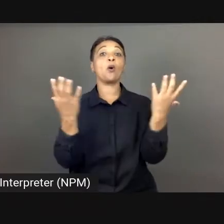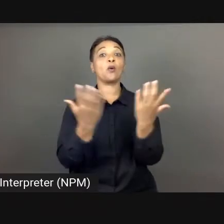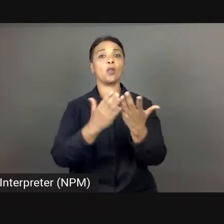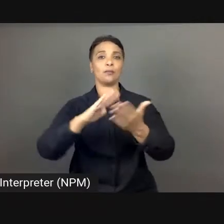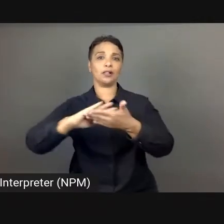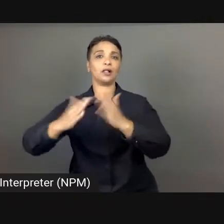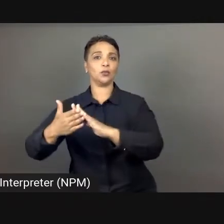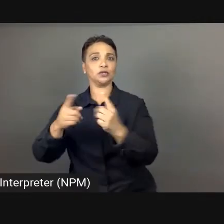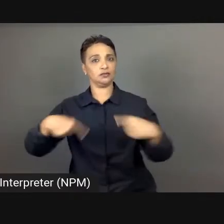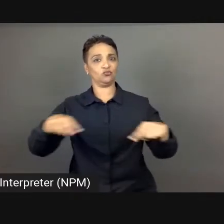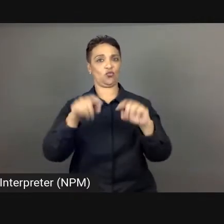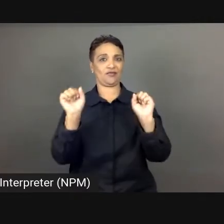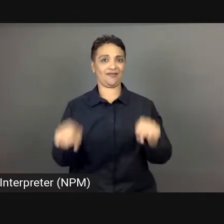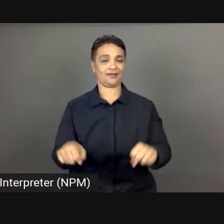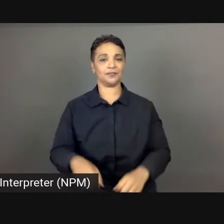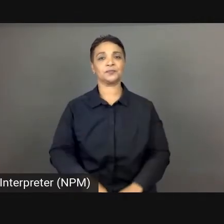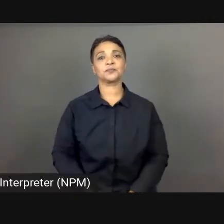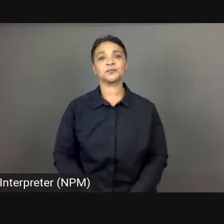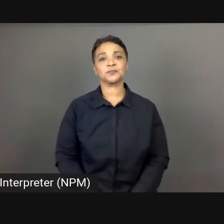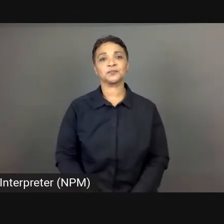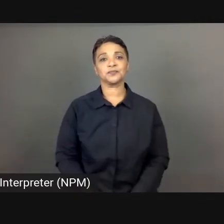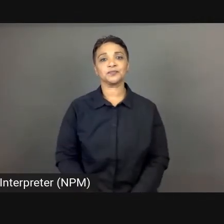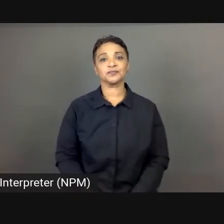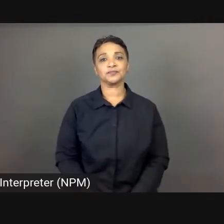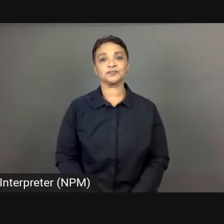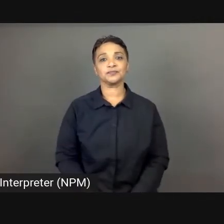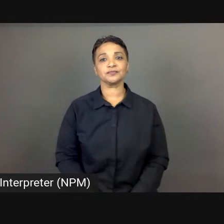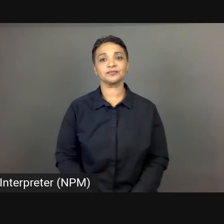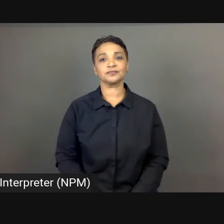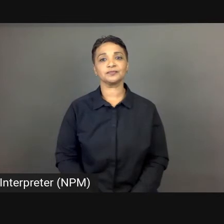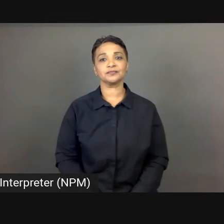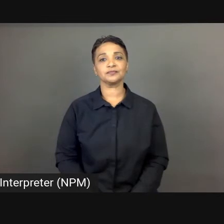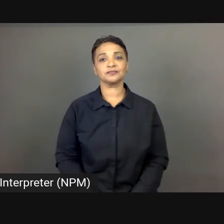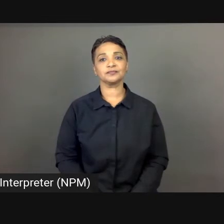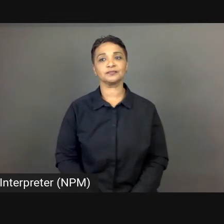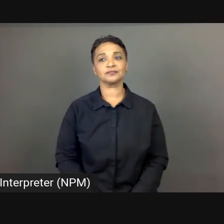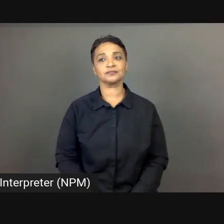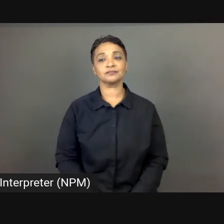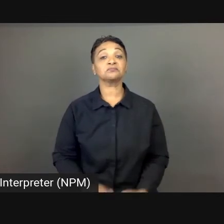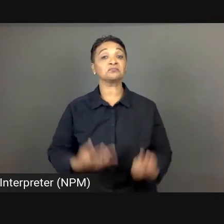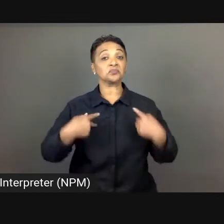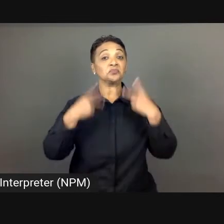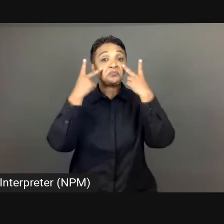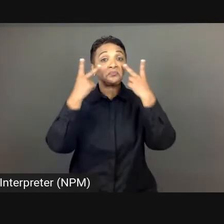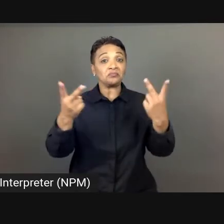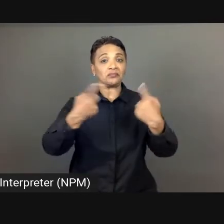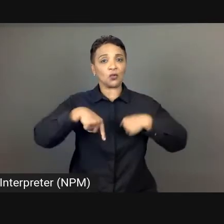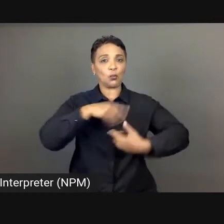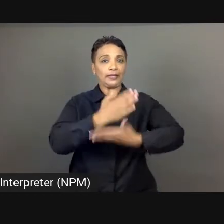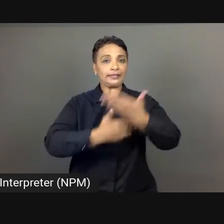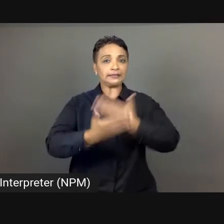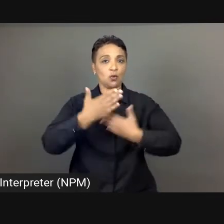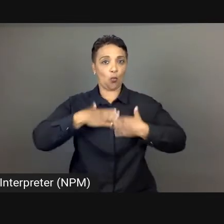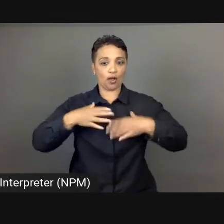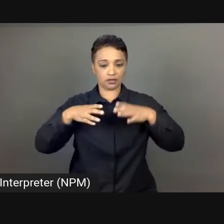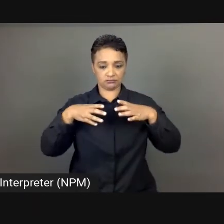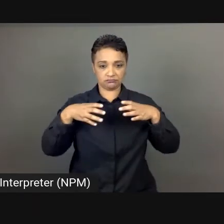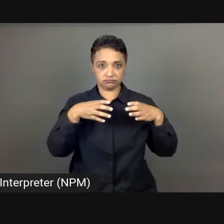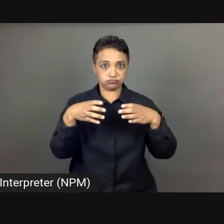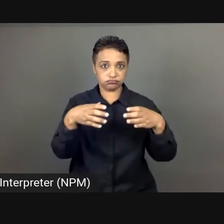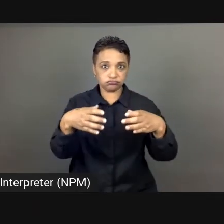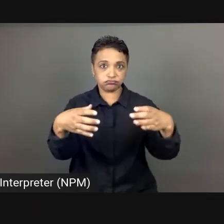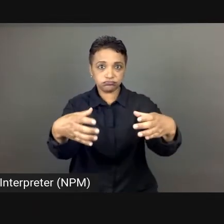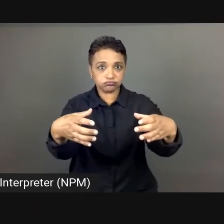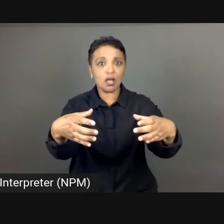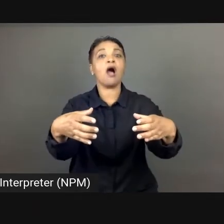And we've seen then, because for a movement to continue being in place, we have to